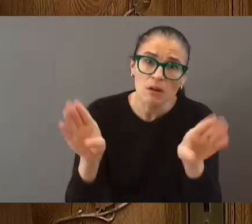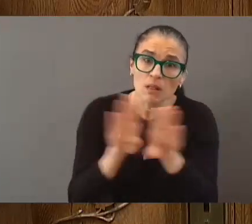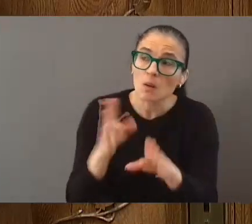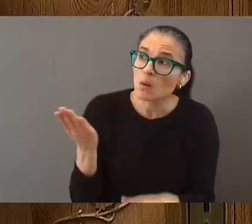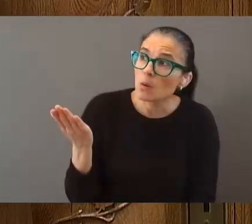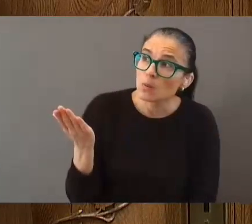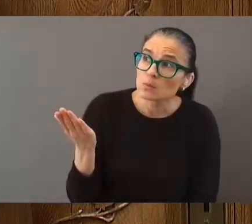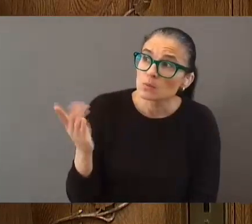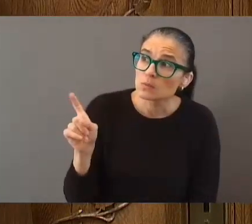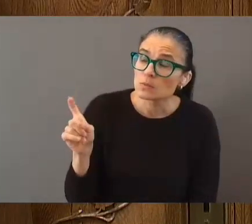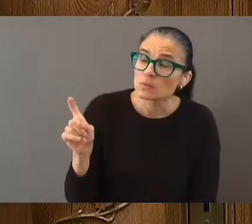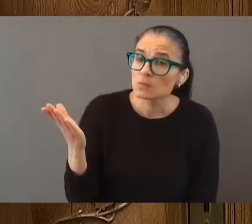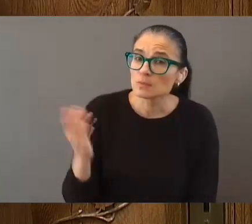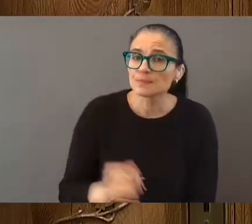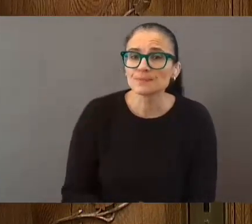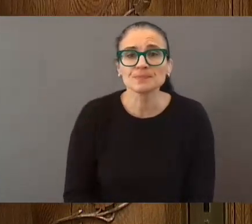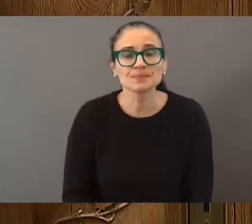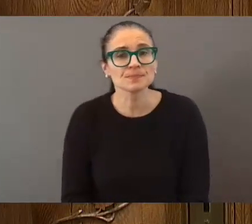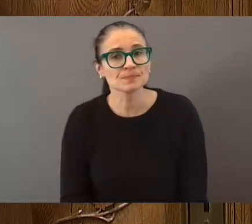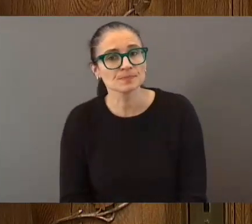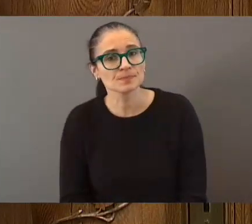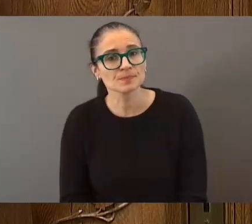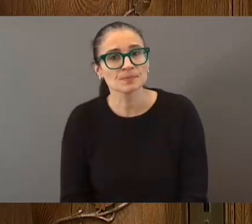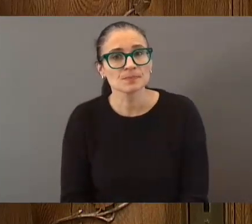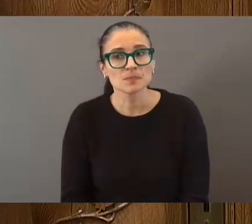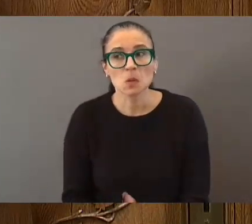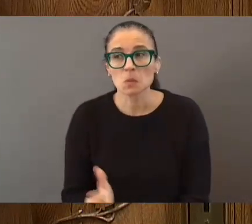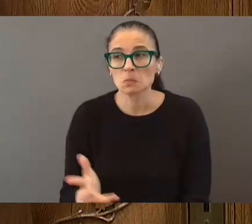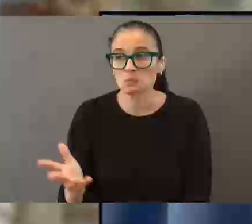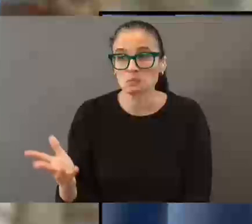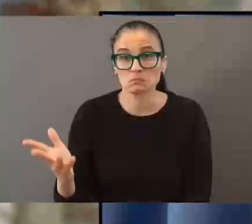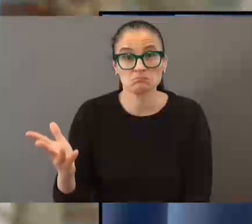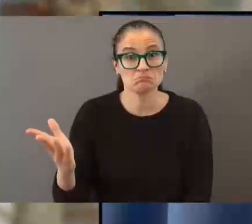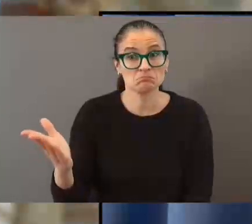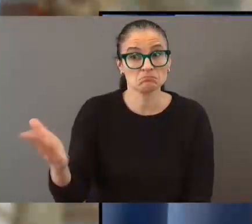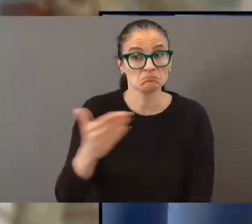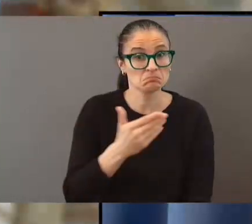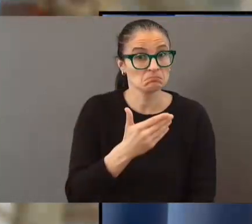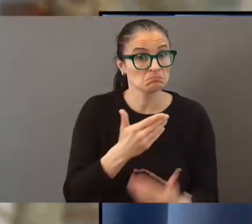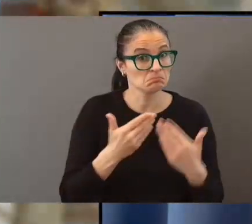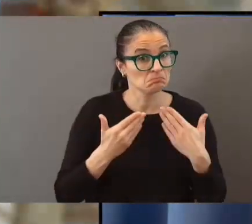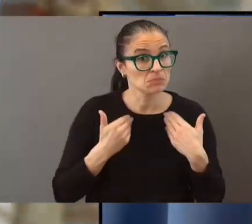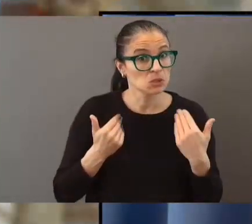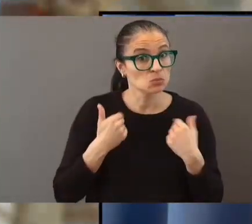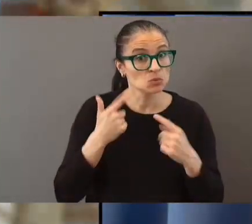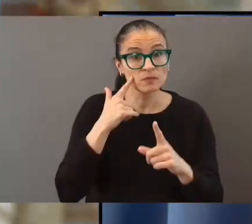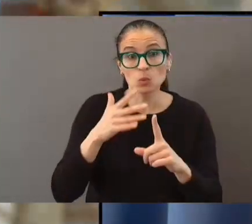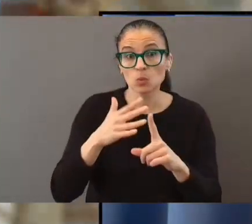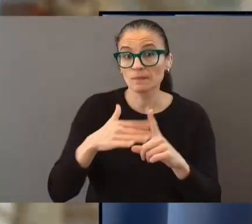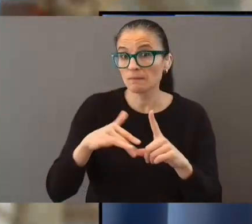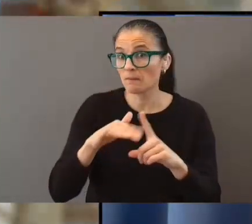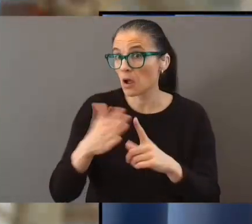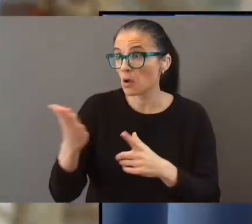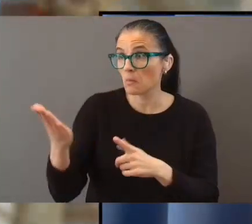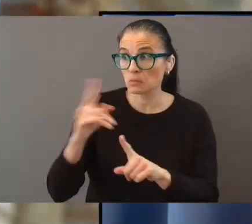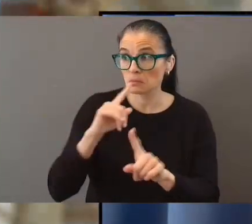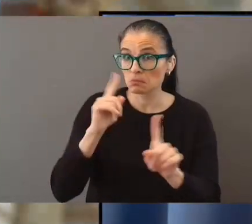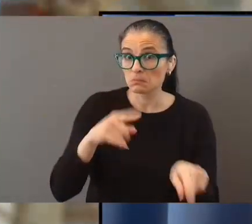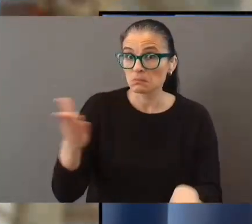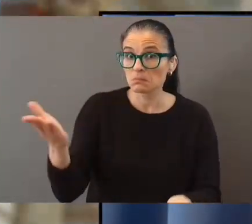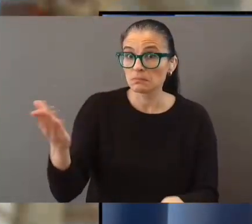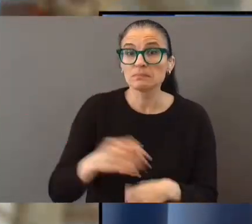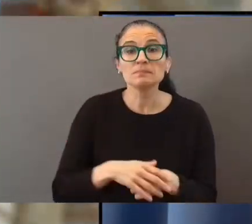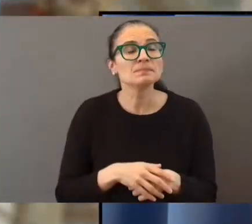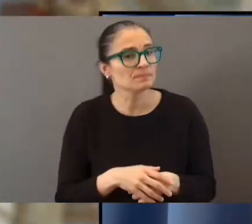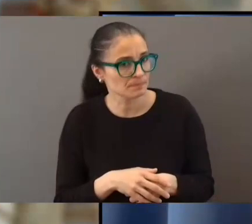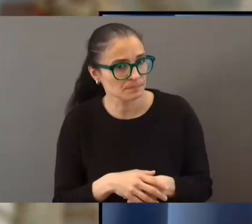Member for Environment? Member for Environment. Thank you, Honourable Speaker, and thank you to the member